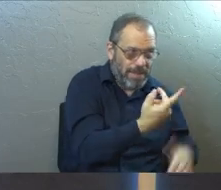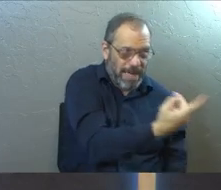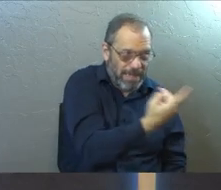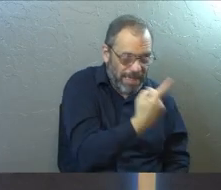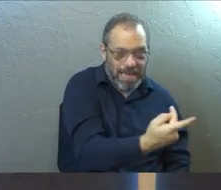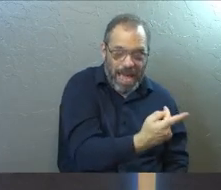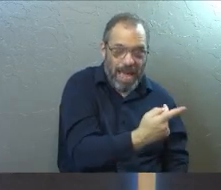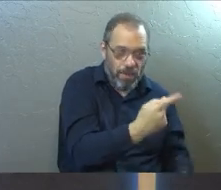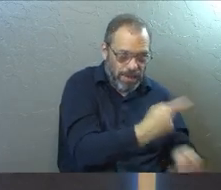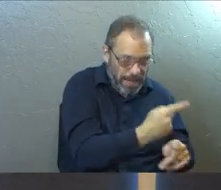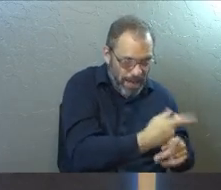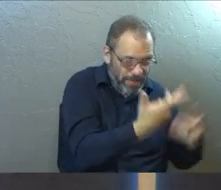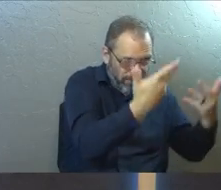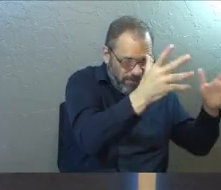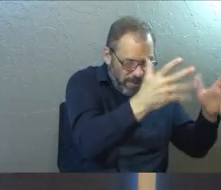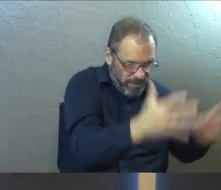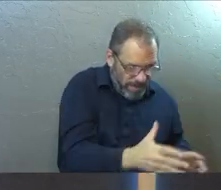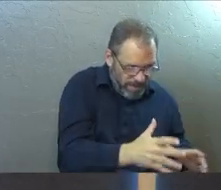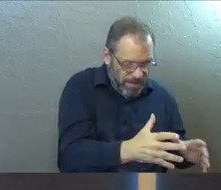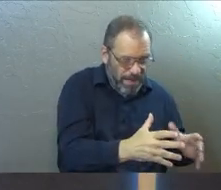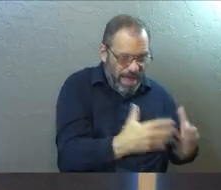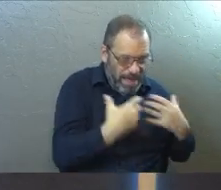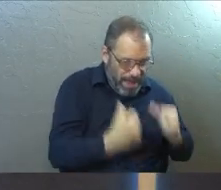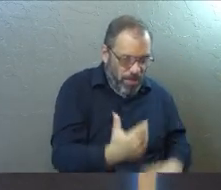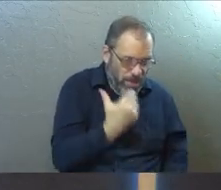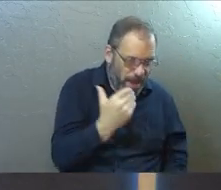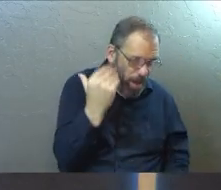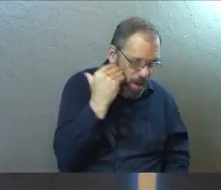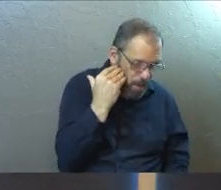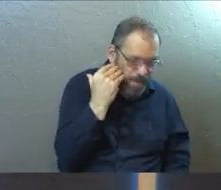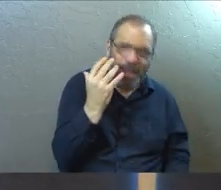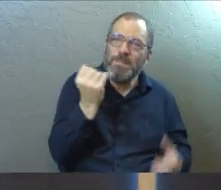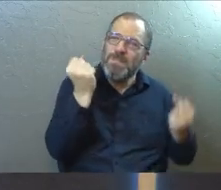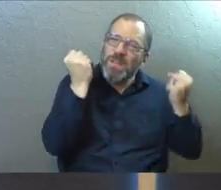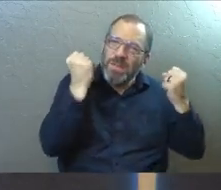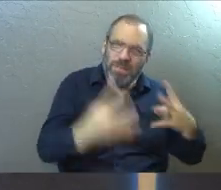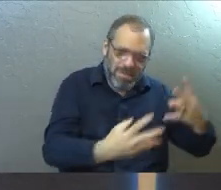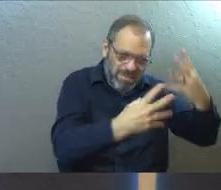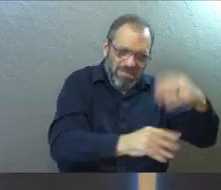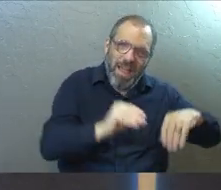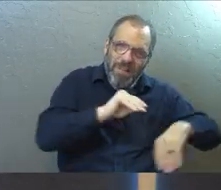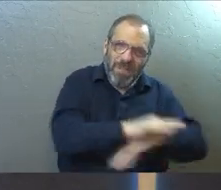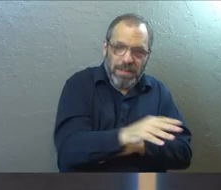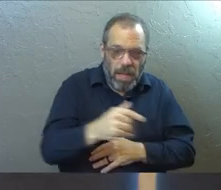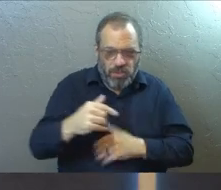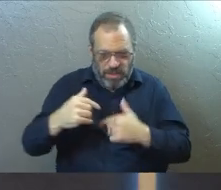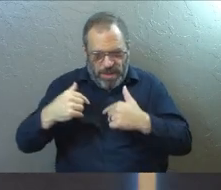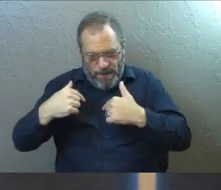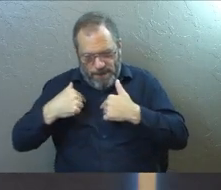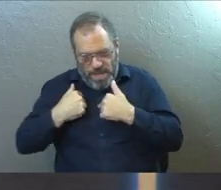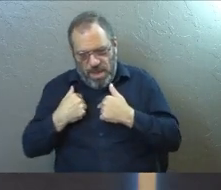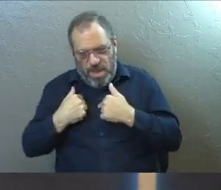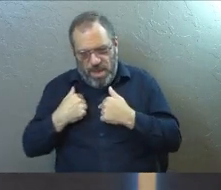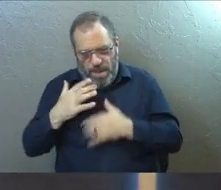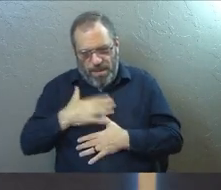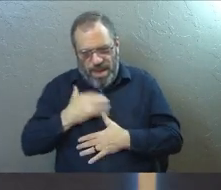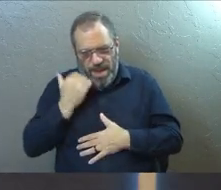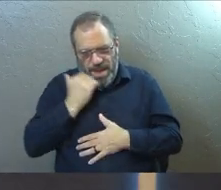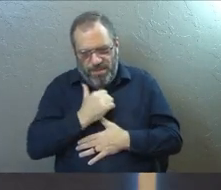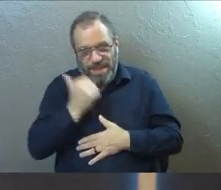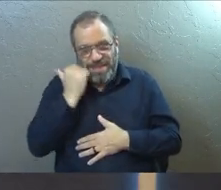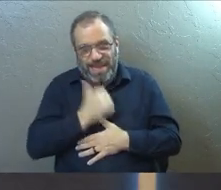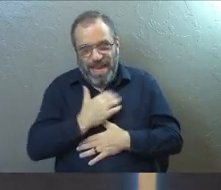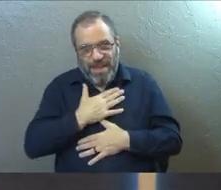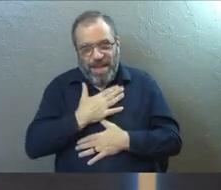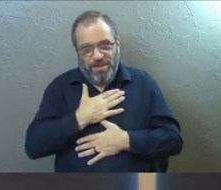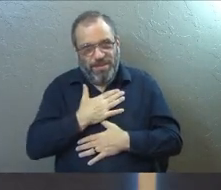needed to make or tackle things that we needed to do, to just have health in our household. There's so many things that it impacts more than just my daily things, my